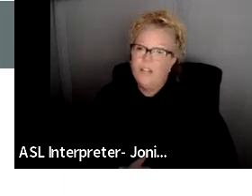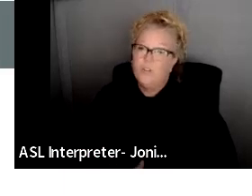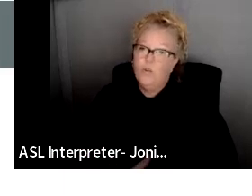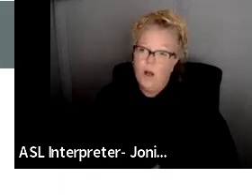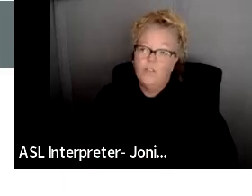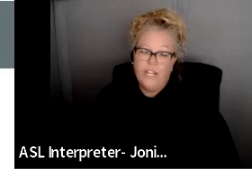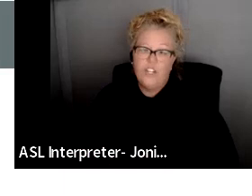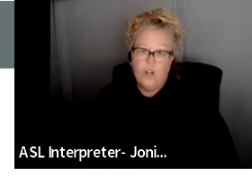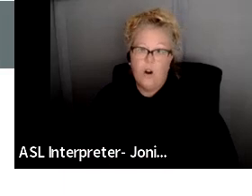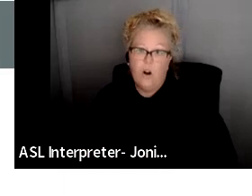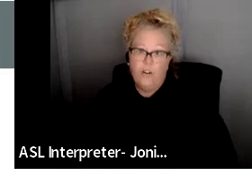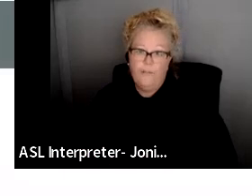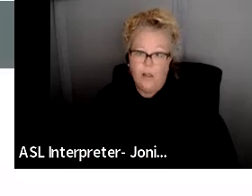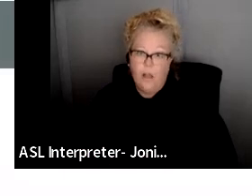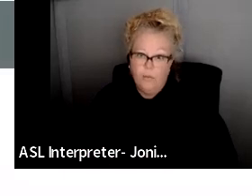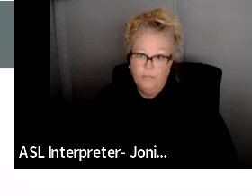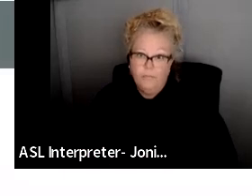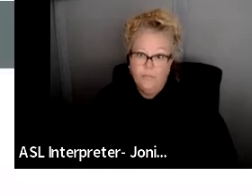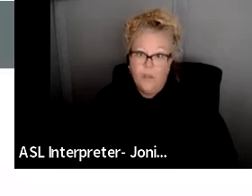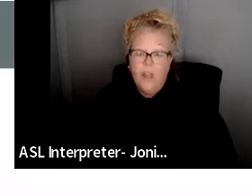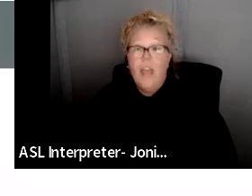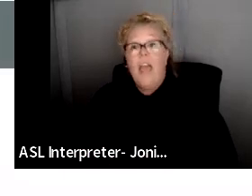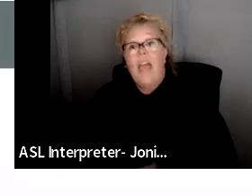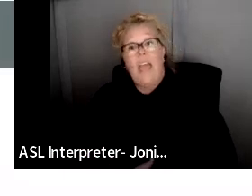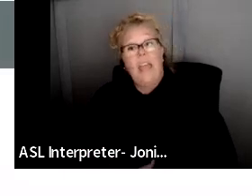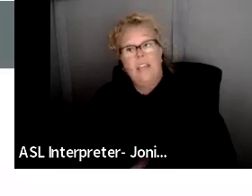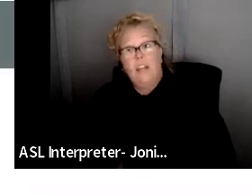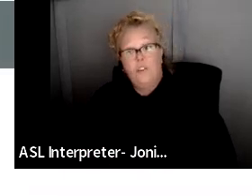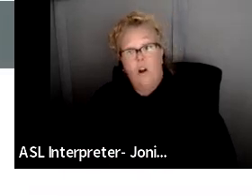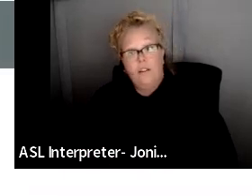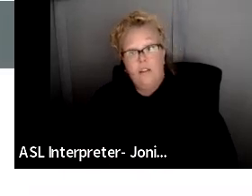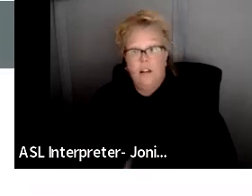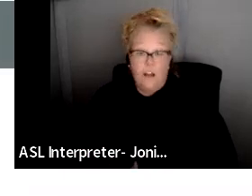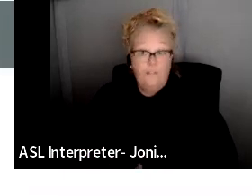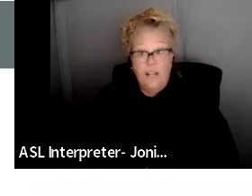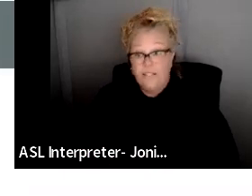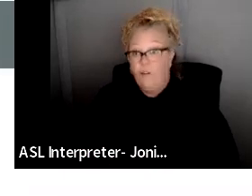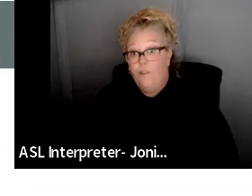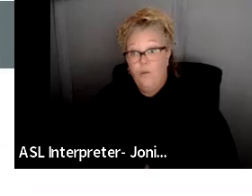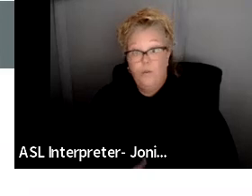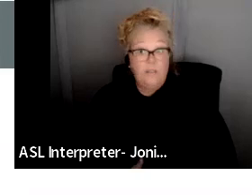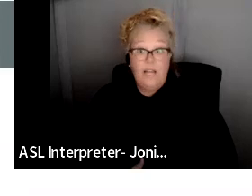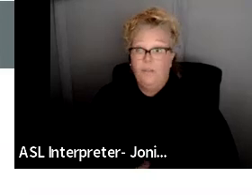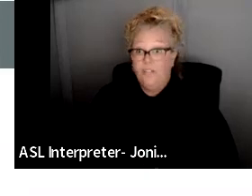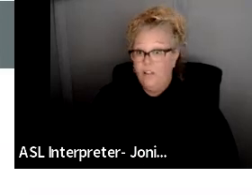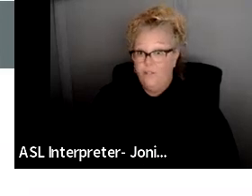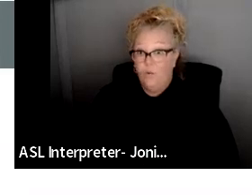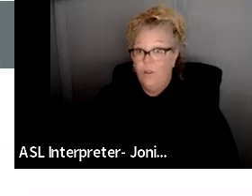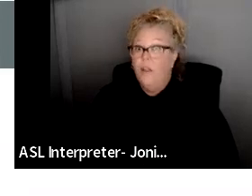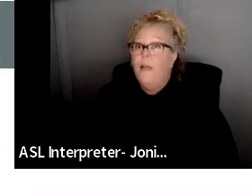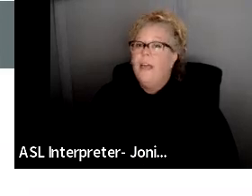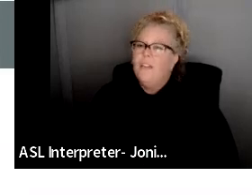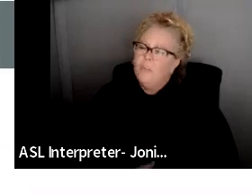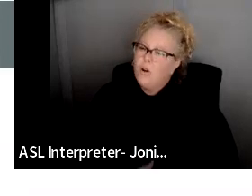group, because group conversations are hard to follow. And if you're on a cell phone or some type of